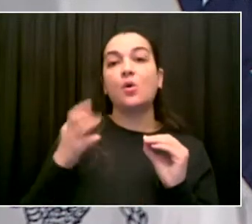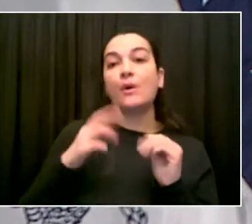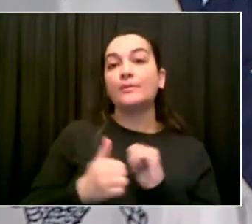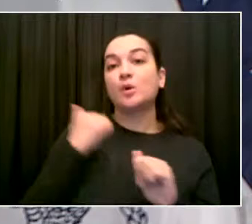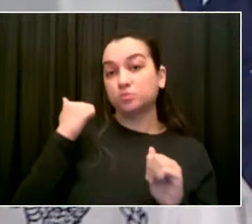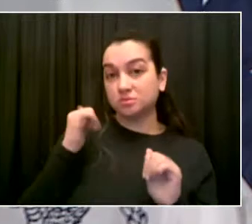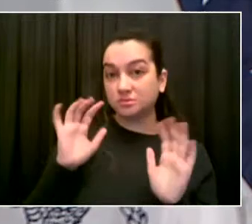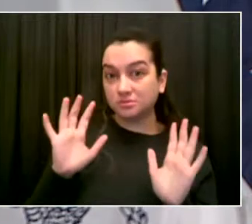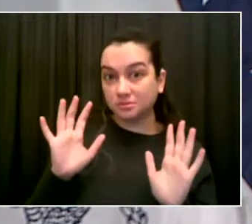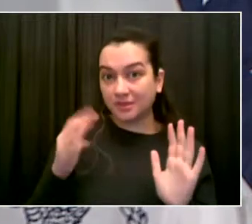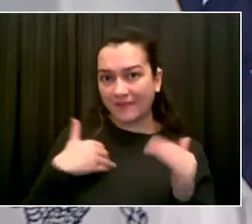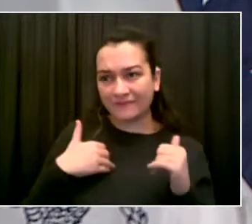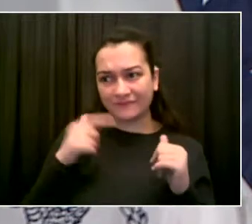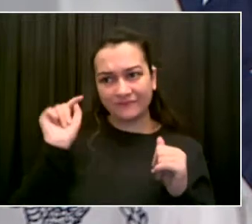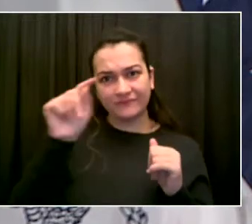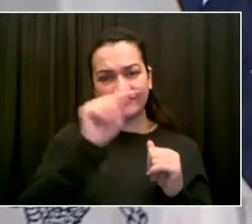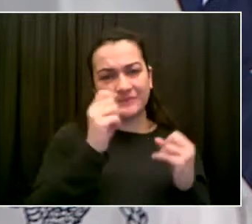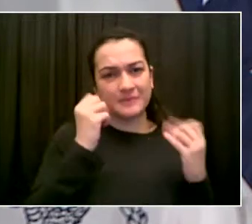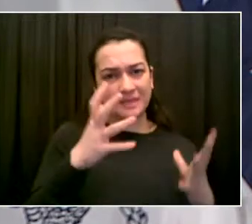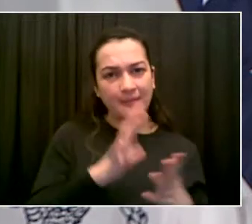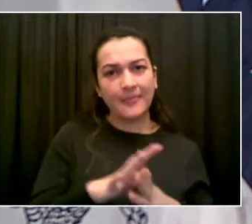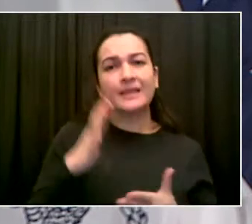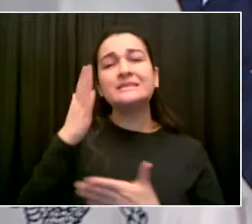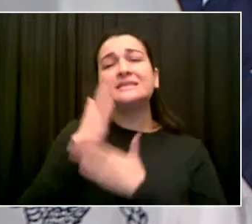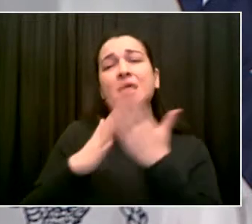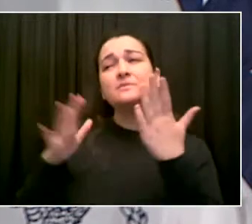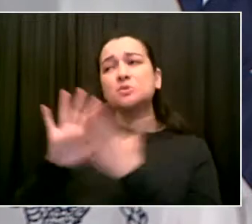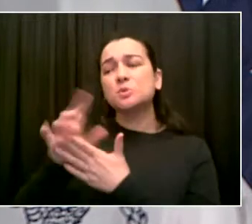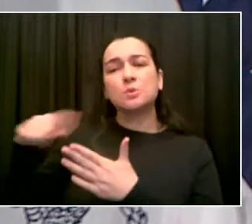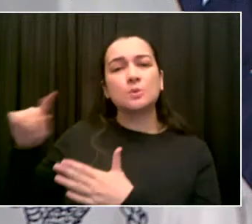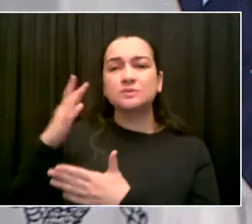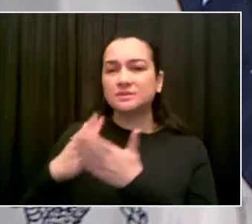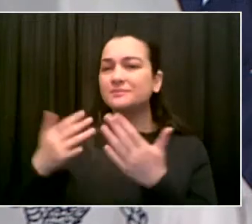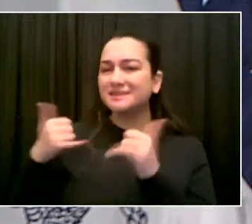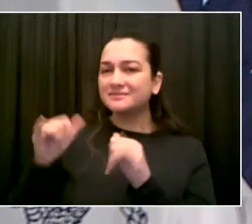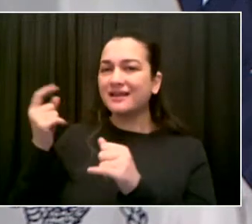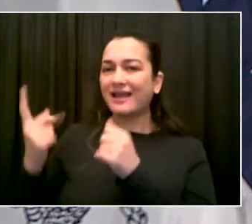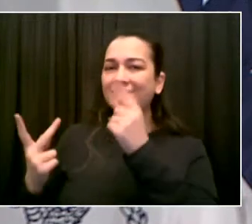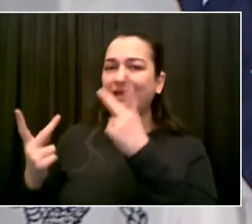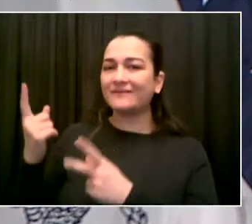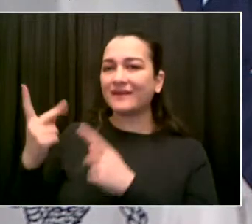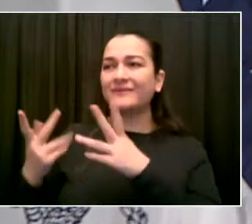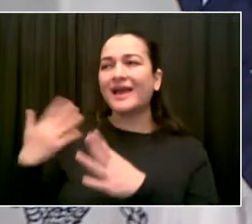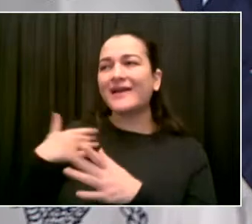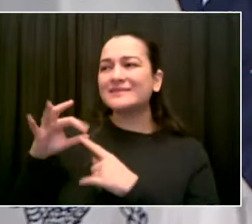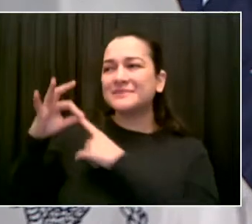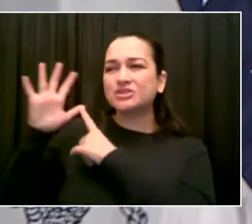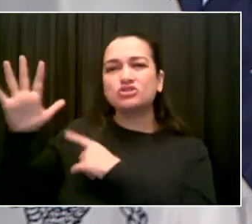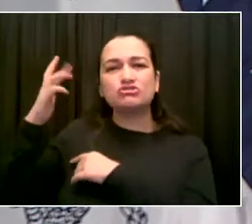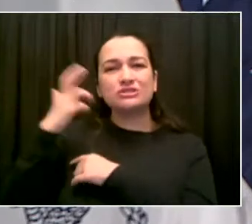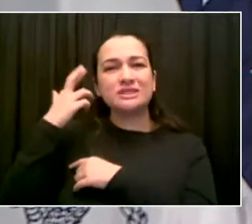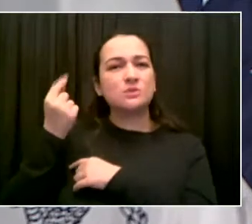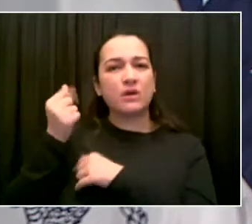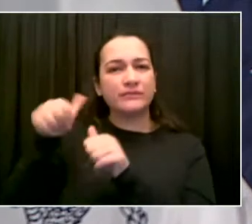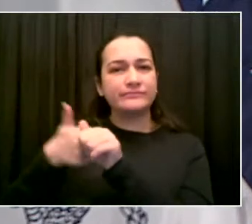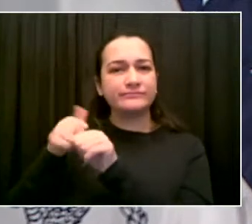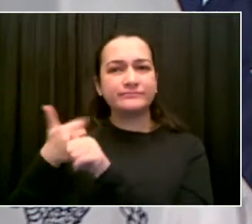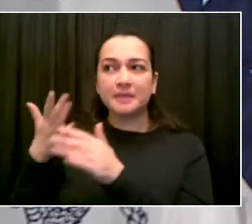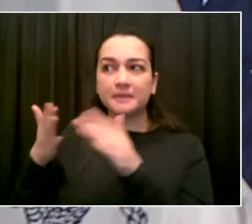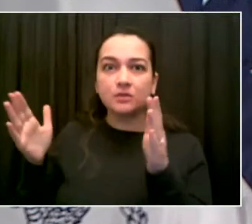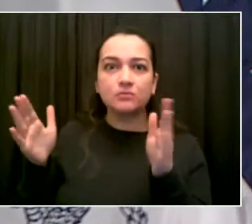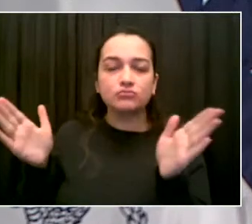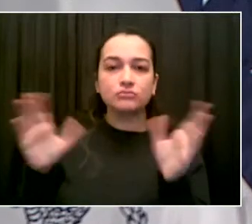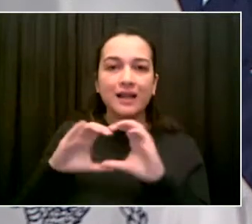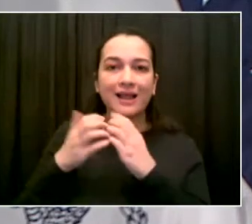with them. Some of them have insurmountable space situations, but we continue to work with them. Last point on the CDC